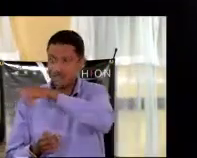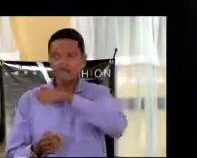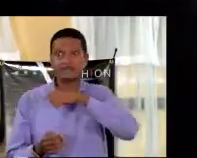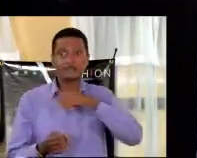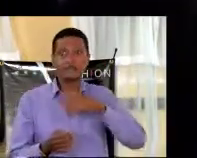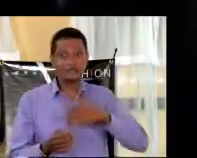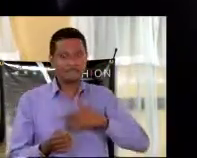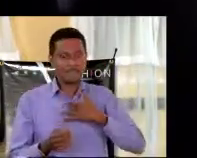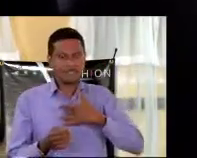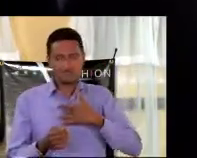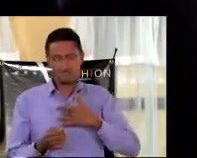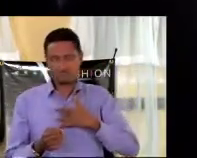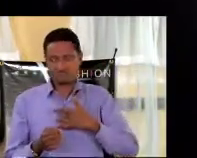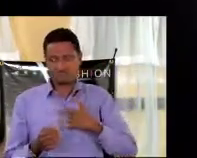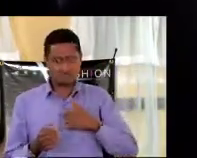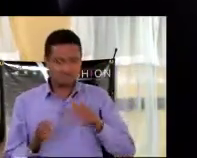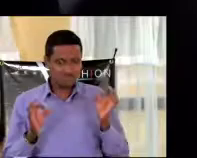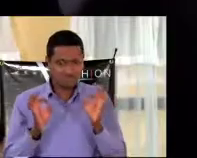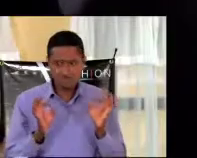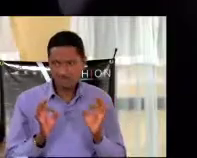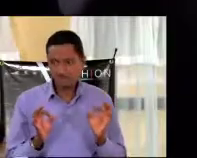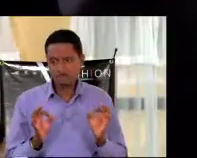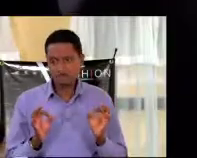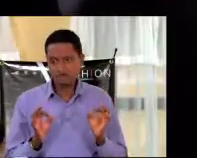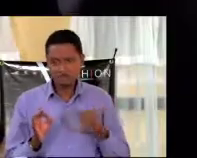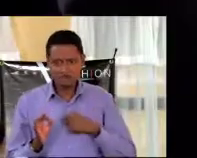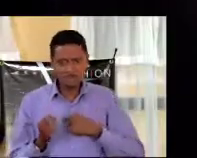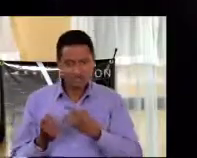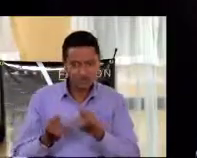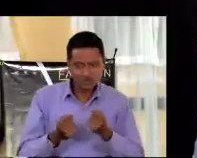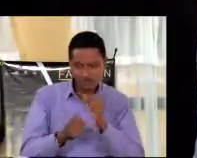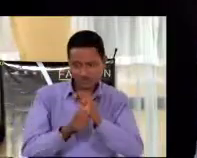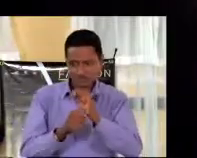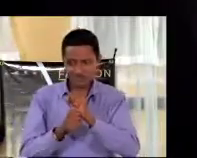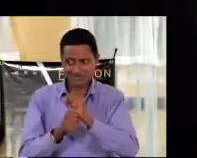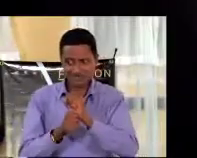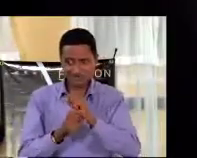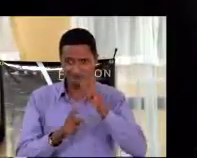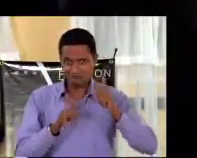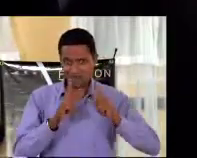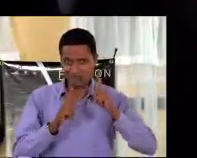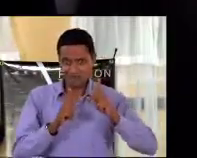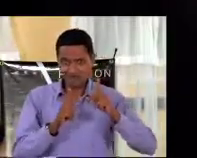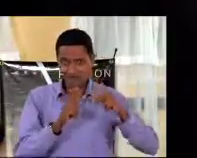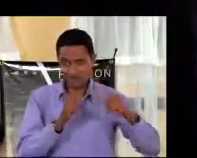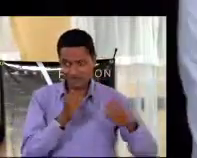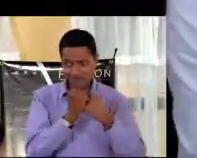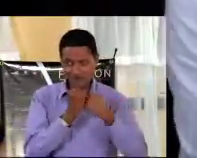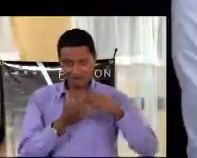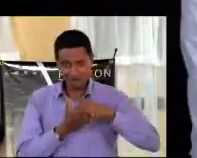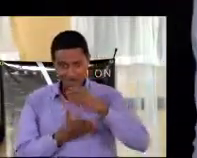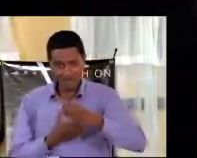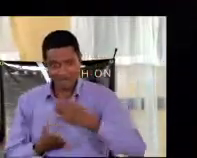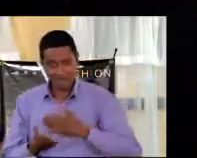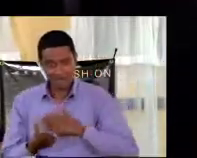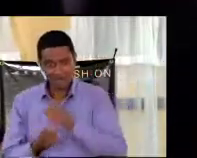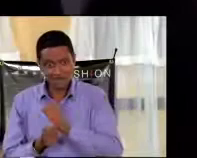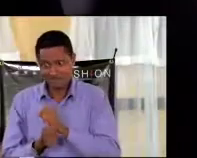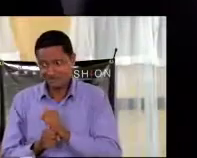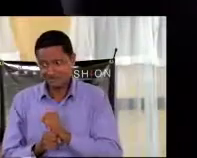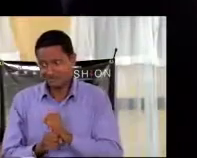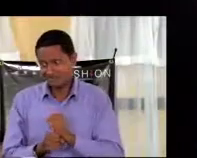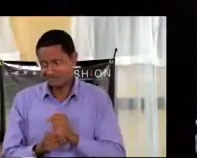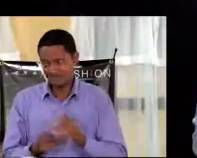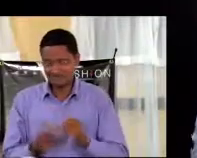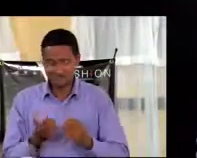feel inferior. They already feel like they're doing something that's questionable. Now, there are the designers who ain't nobody care about all of that. They